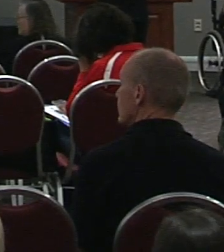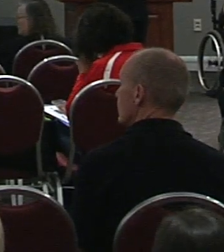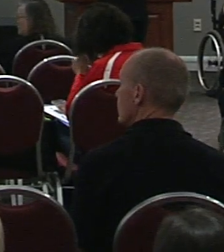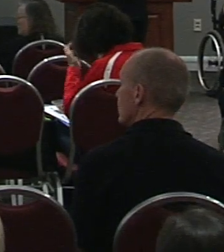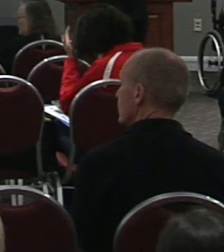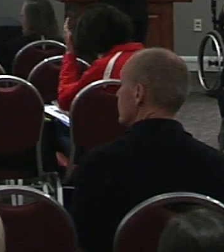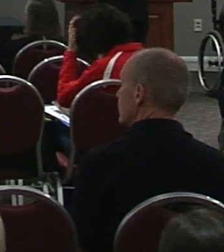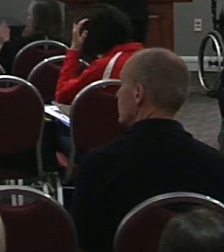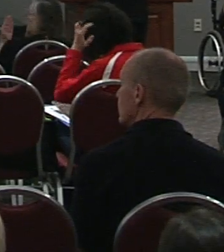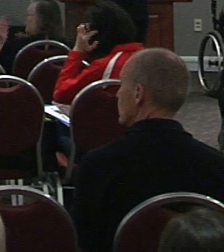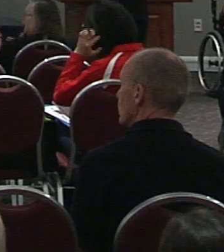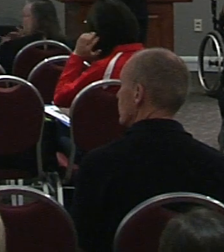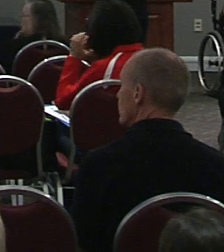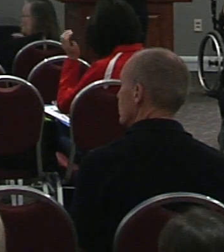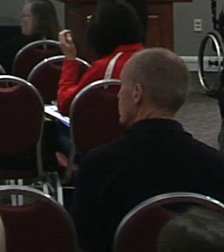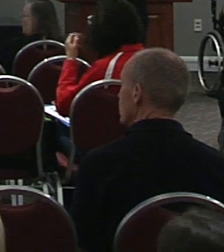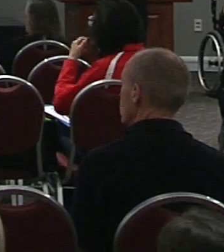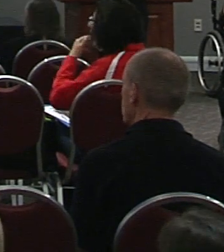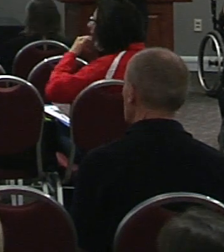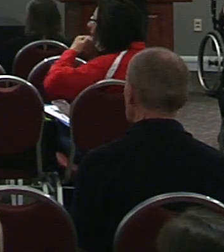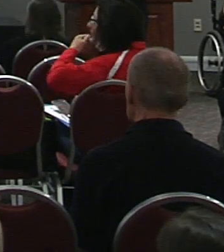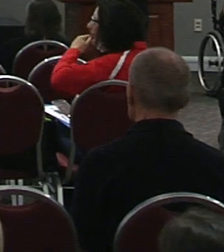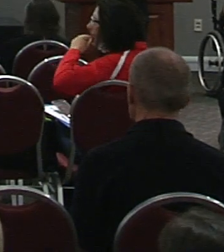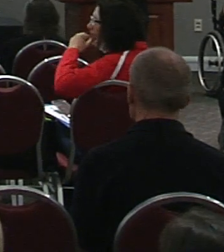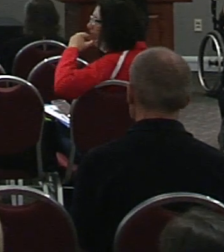Thank you, Don. And so we'll go next to Bill Henning.